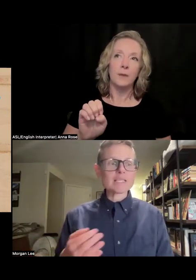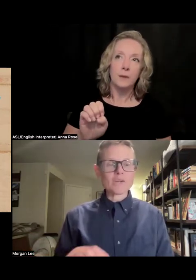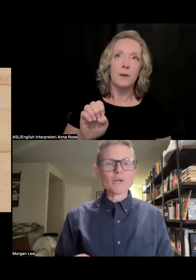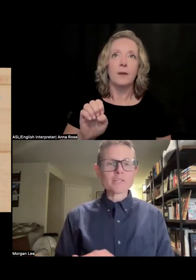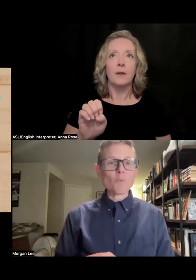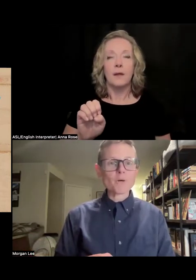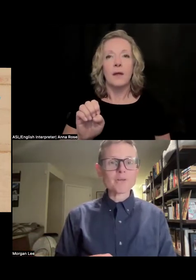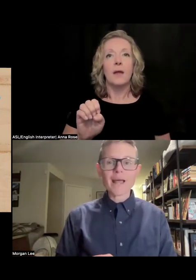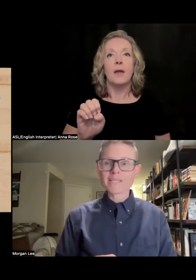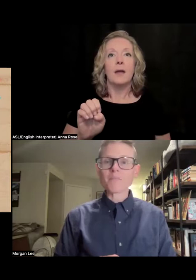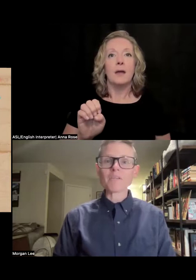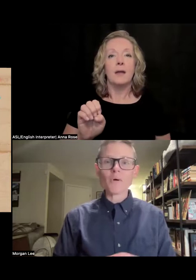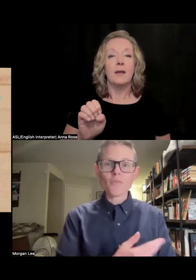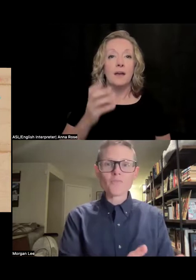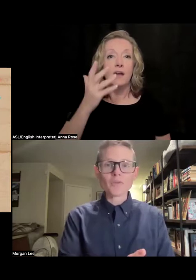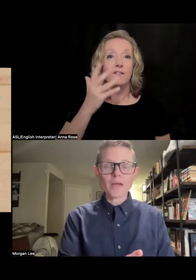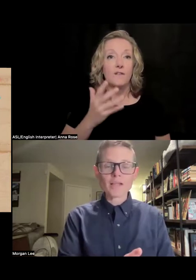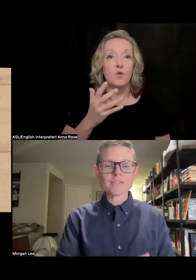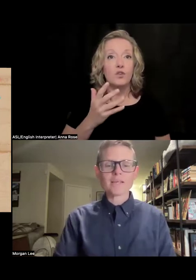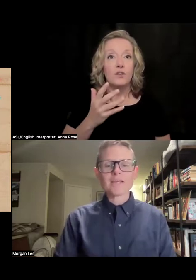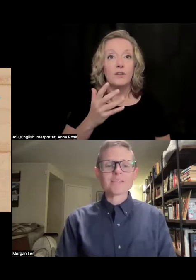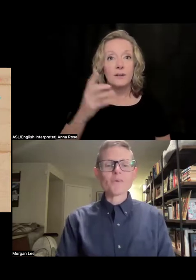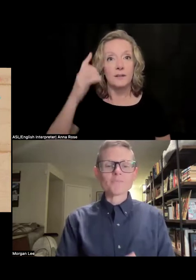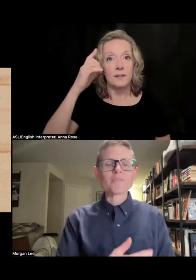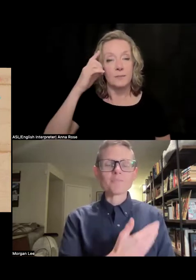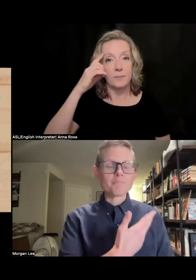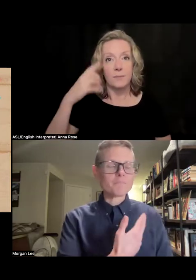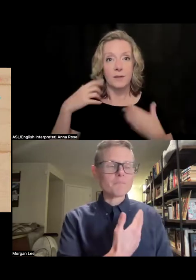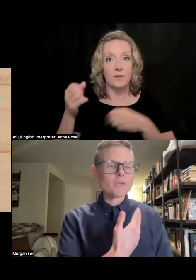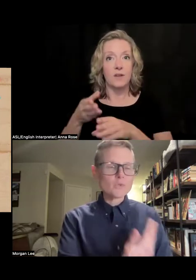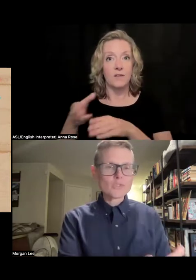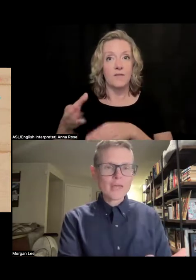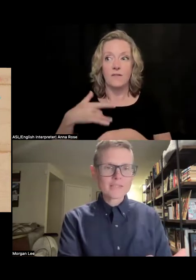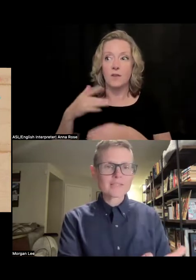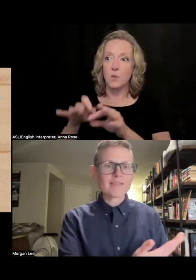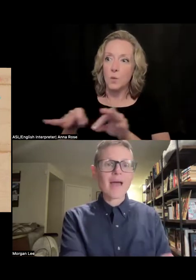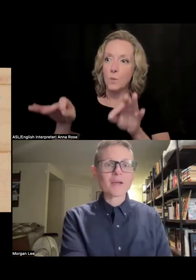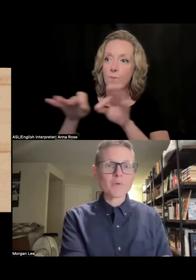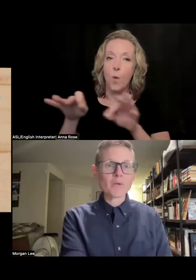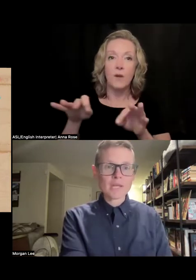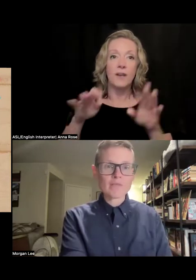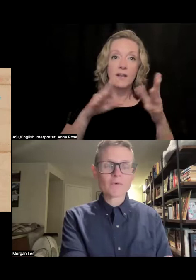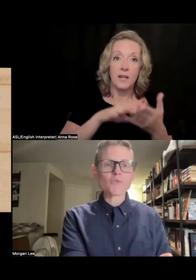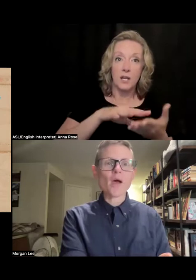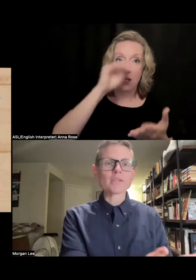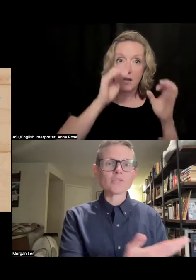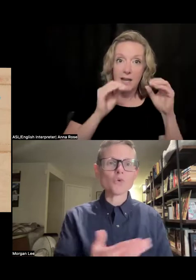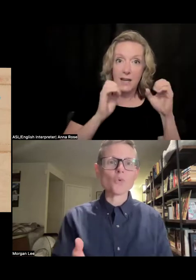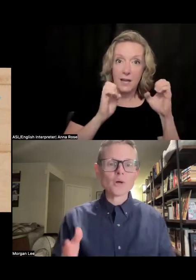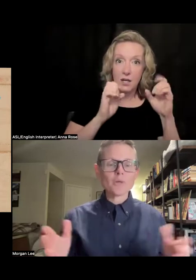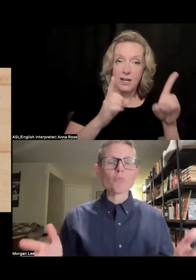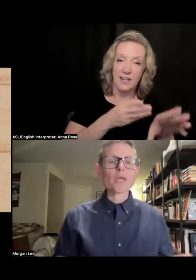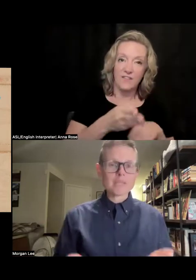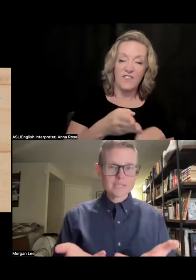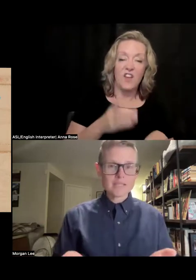be considered as important as the mental health field does. So huge thanks to that community for trying